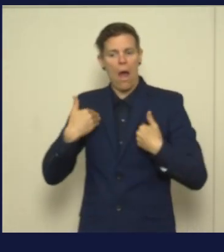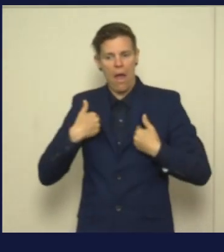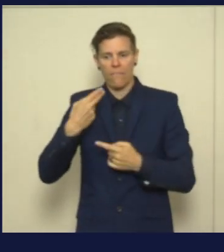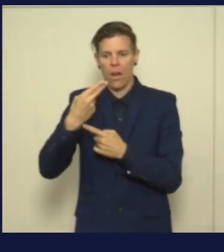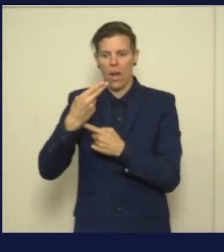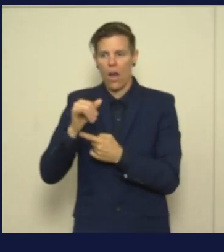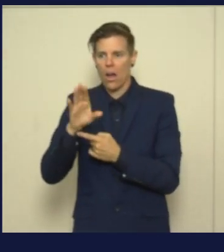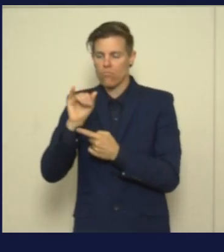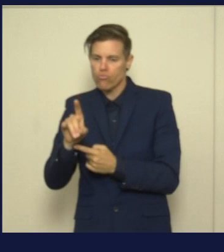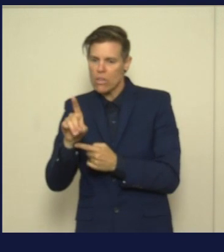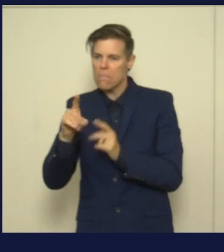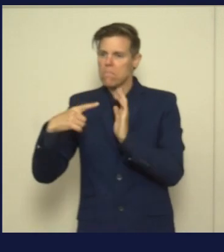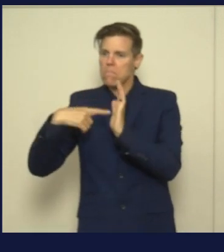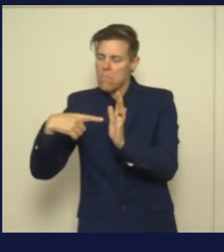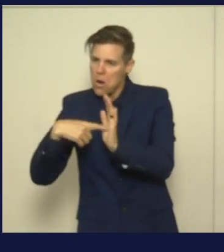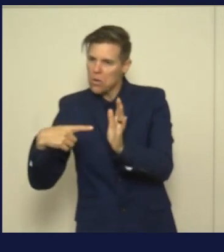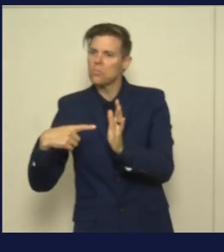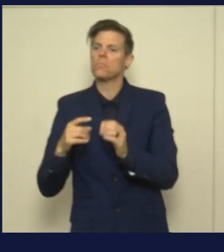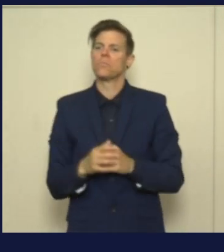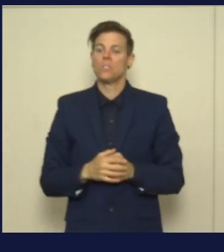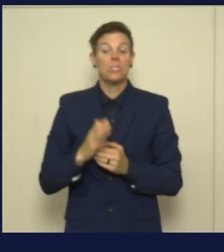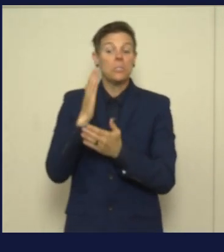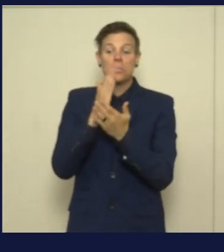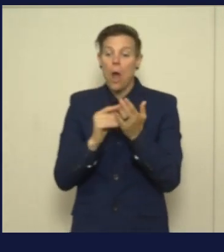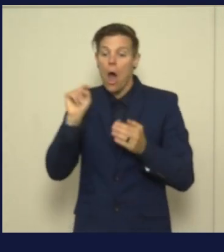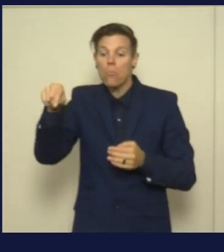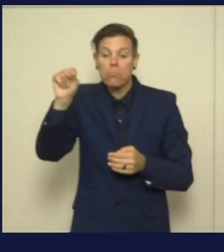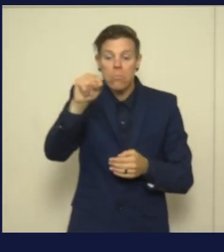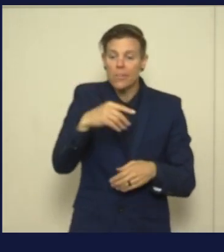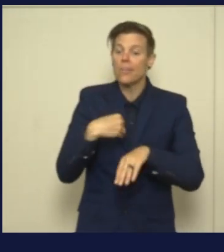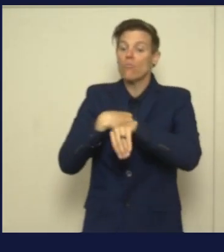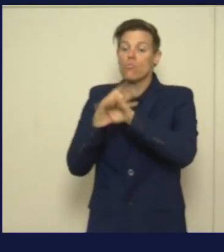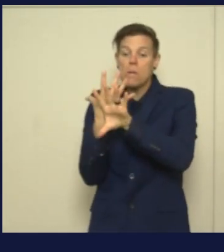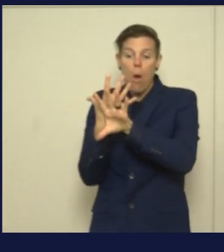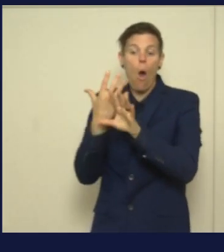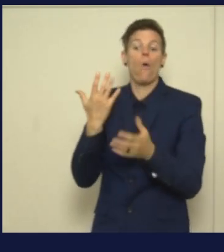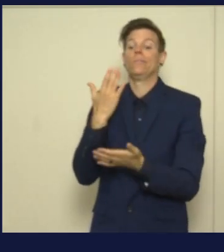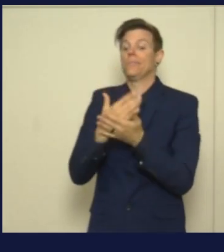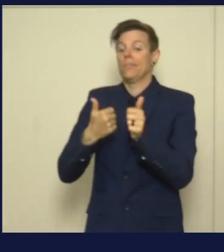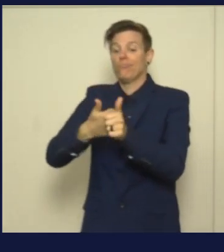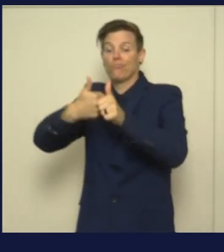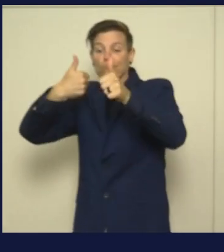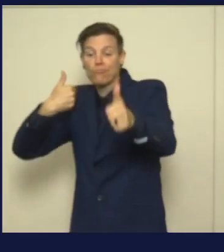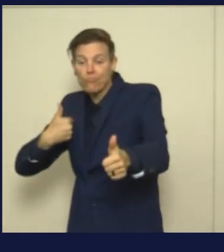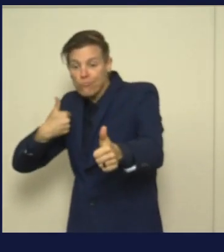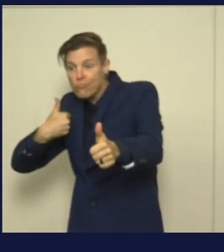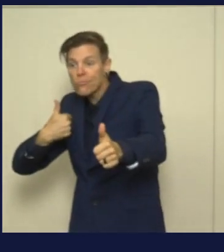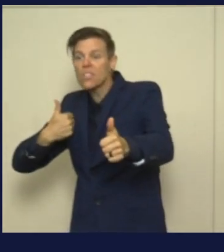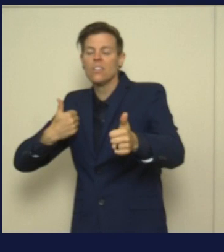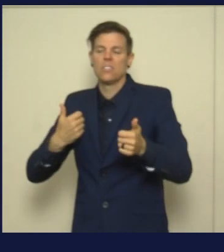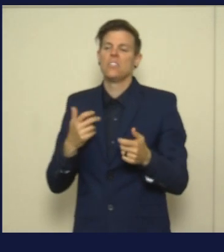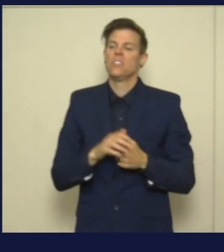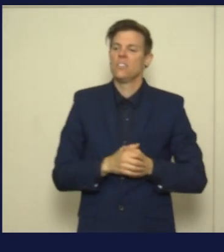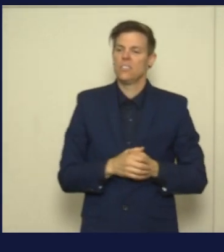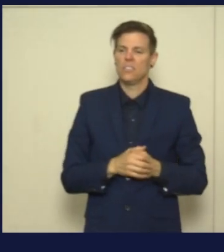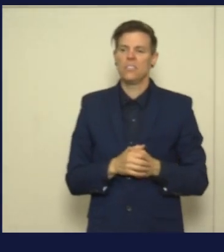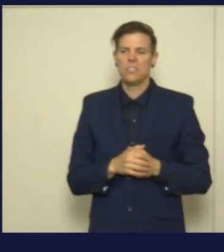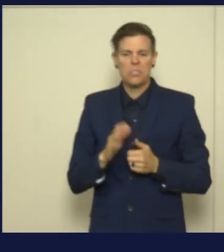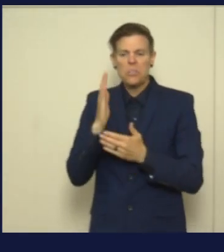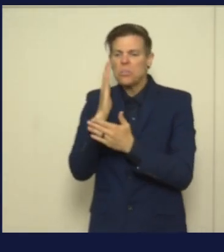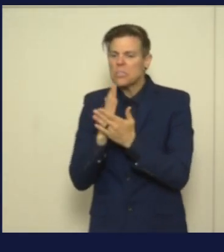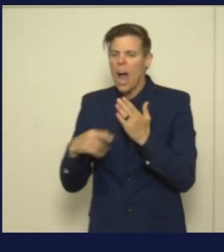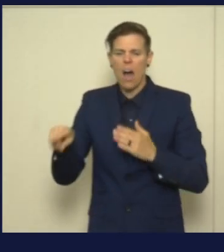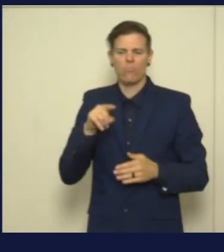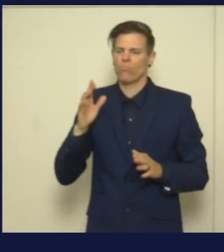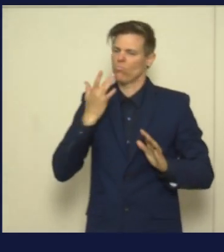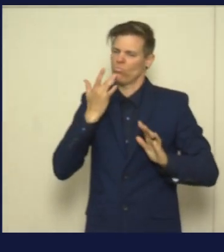learning. Remember that we allowed this. Many school districts voted to suspend all the way through this first